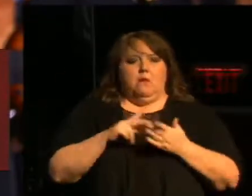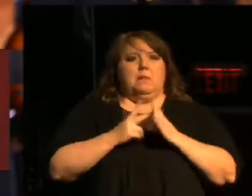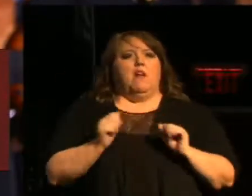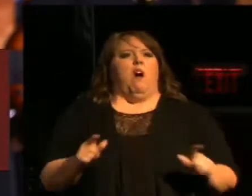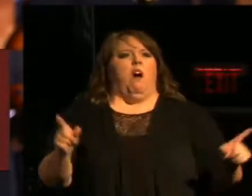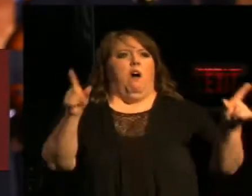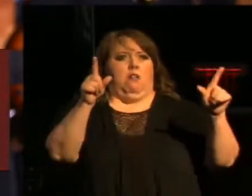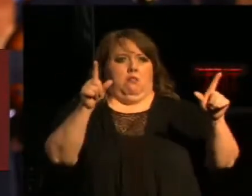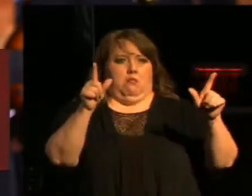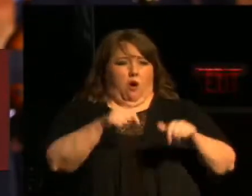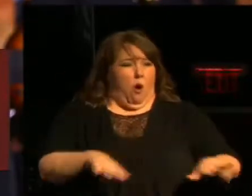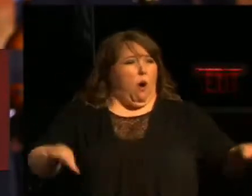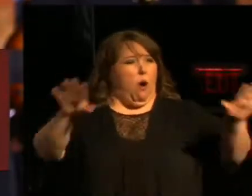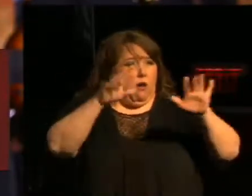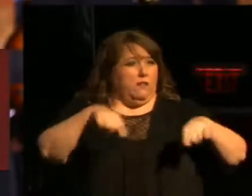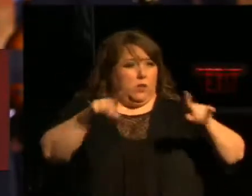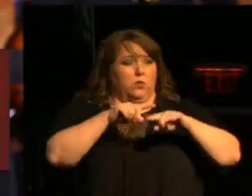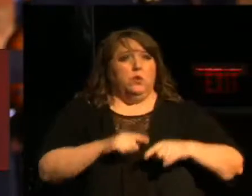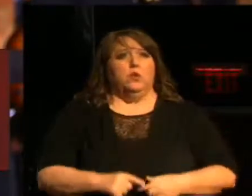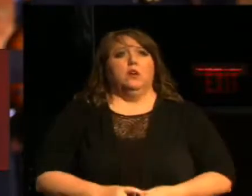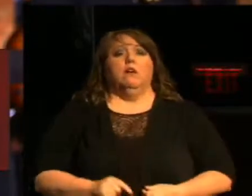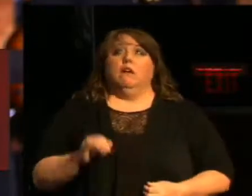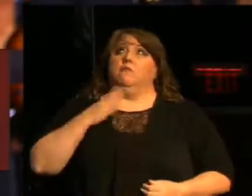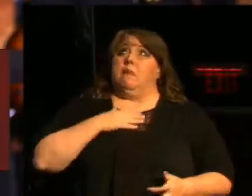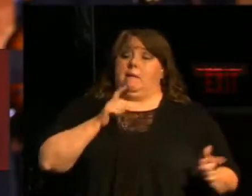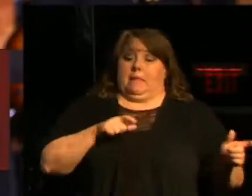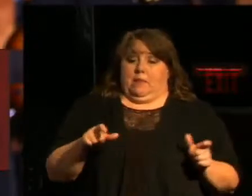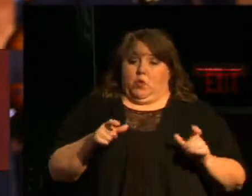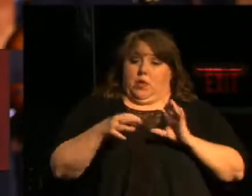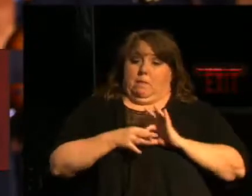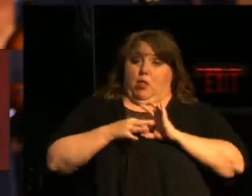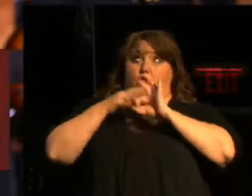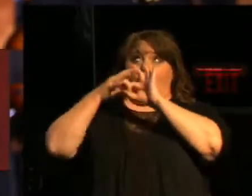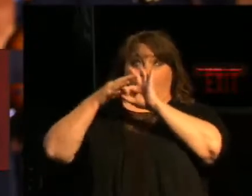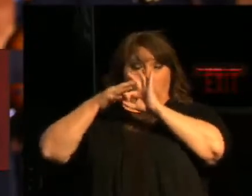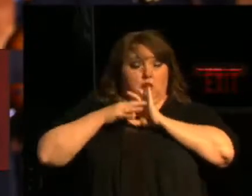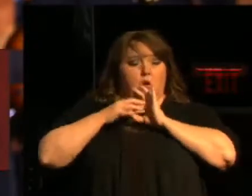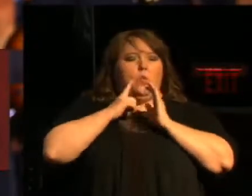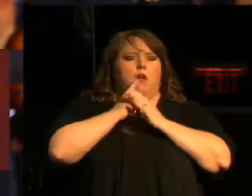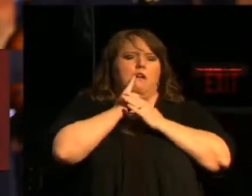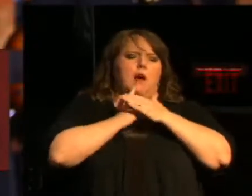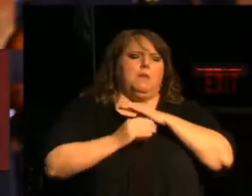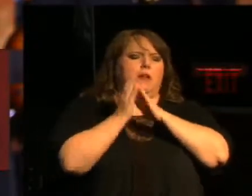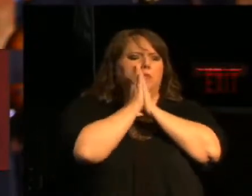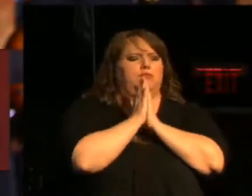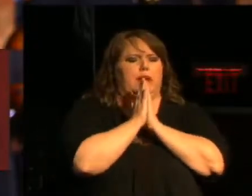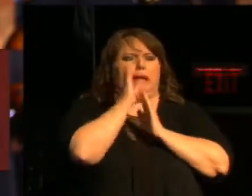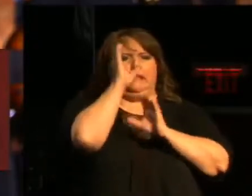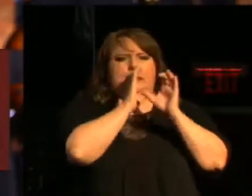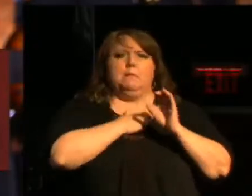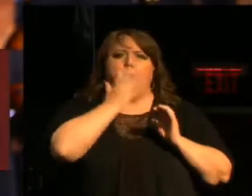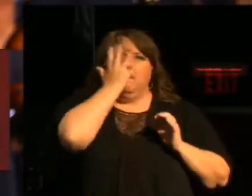Leah, I love you and I'm so proud of you. I never want to quit telling you how proud I am, and I know your mama is